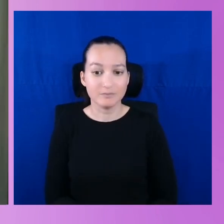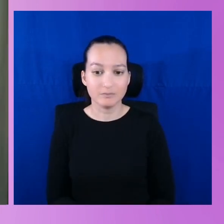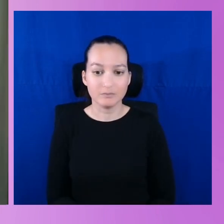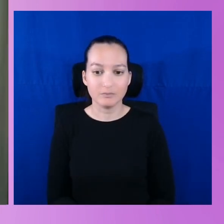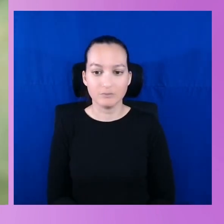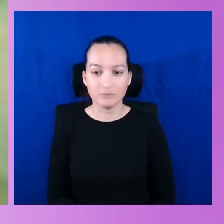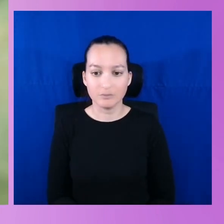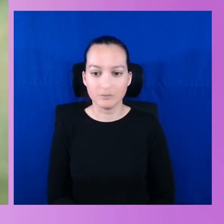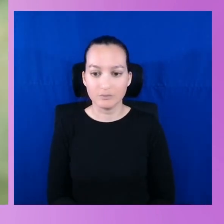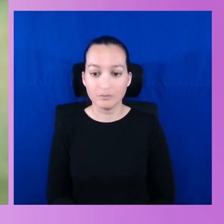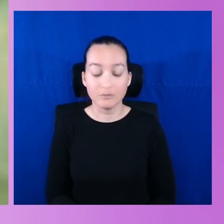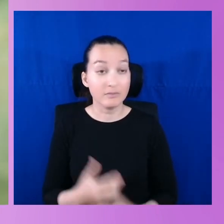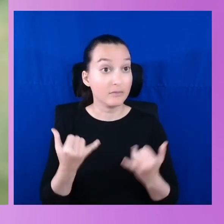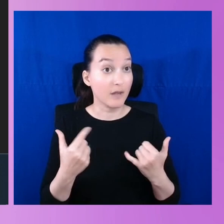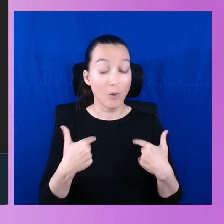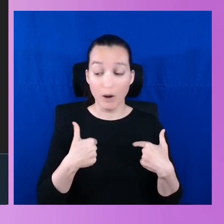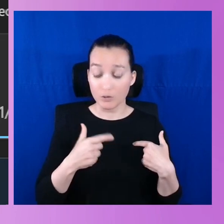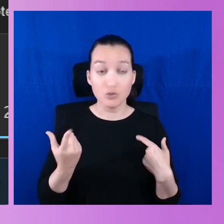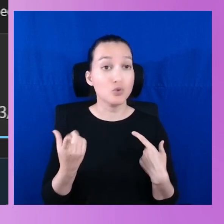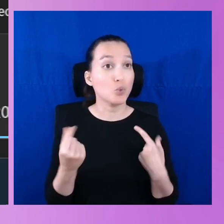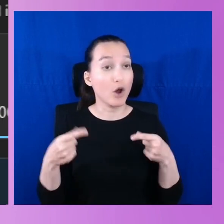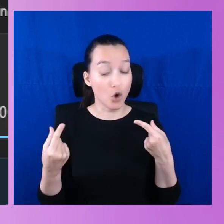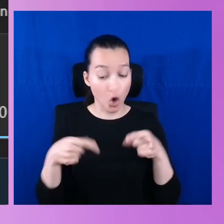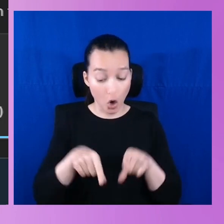I'll just go into Copilot and say,